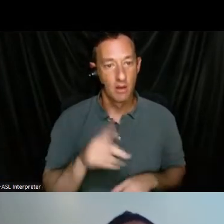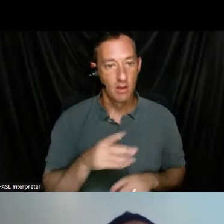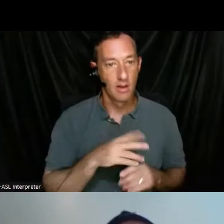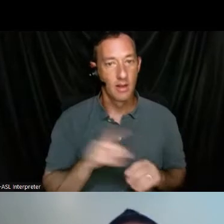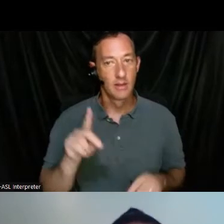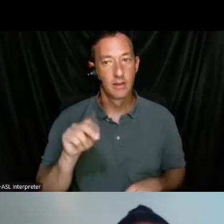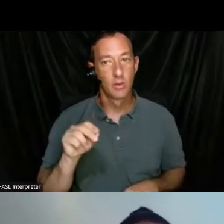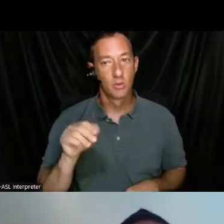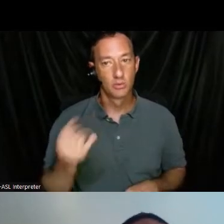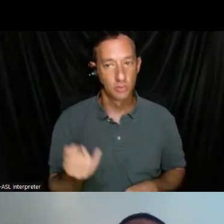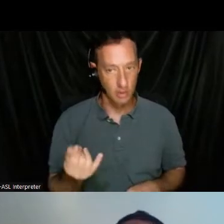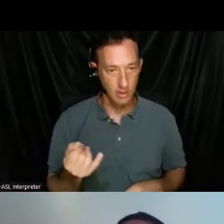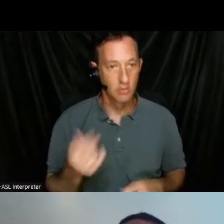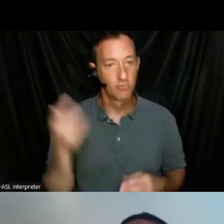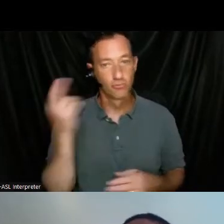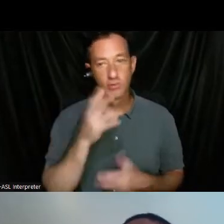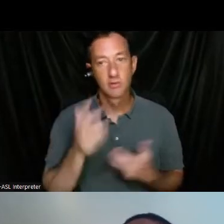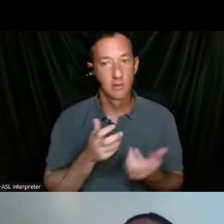under the Fair Housing Act.